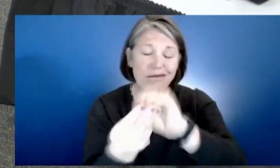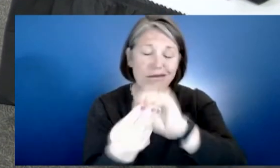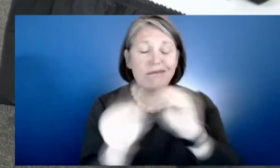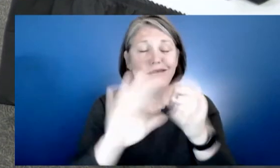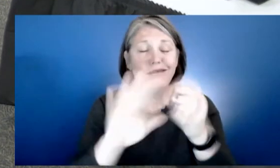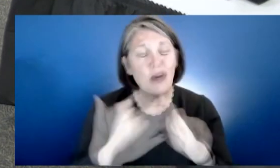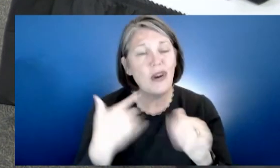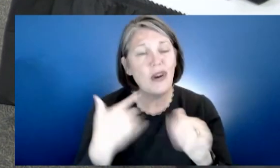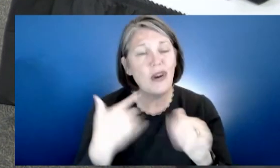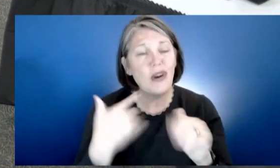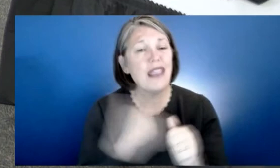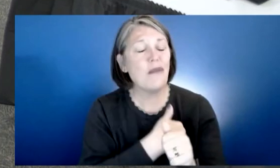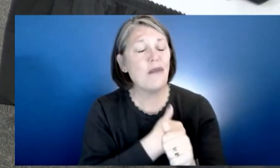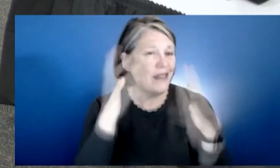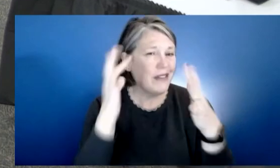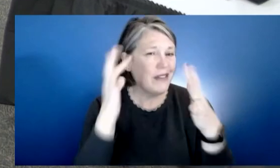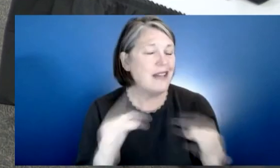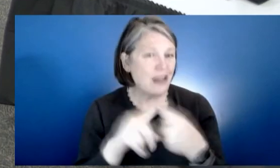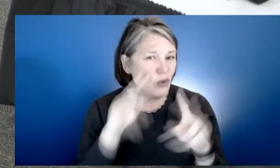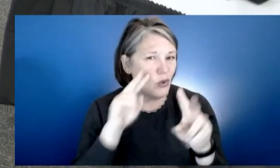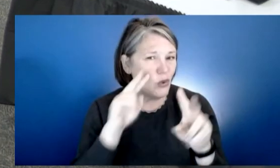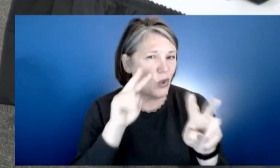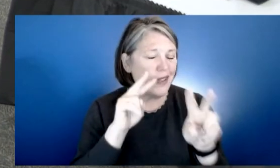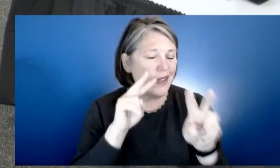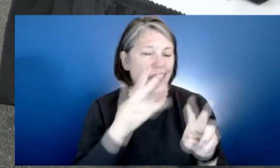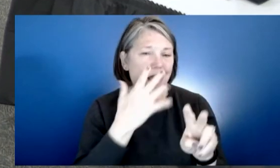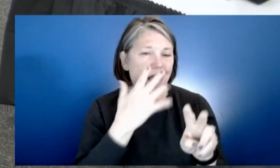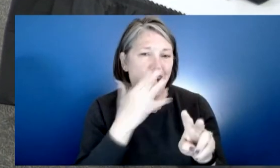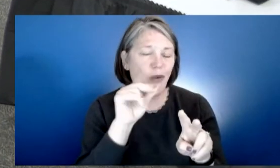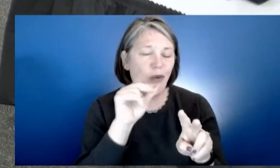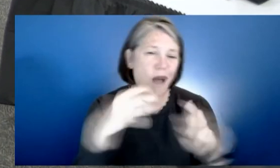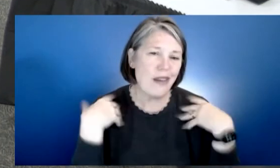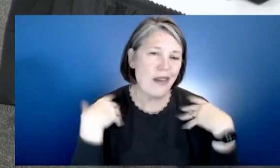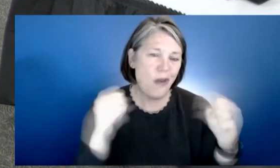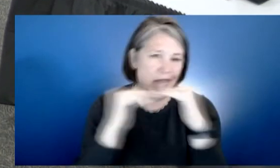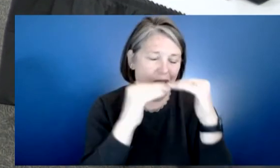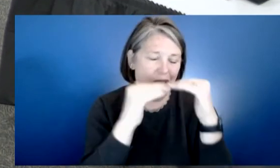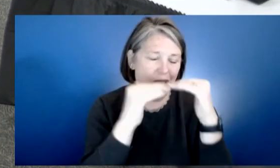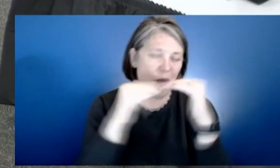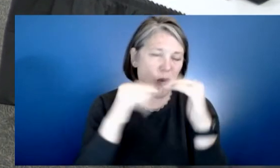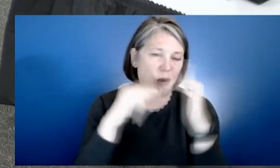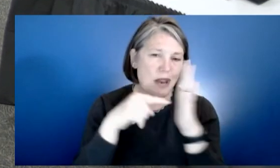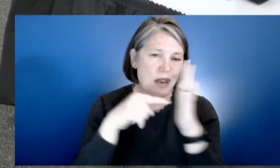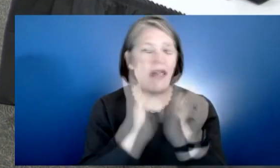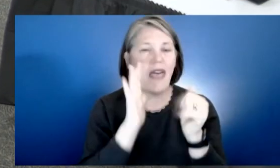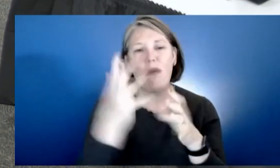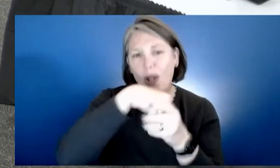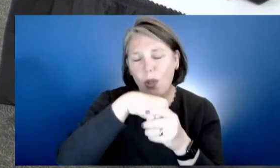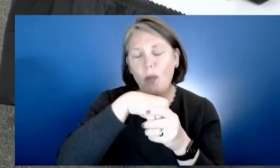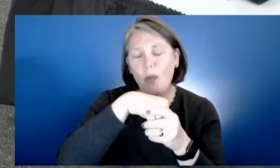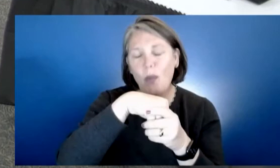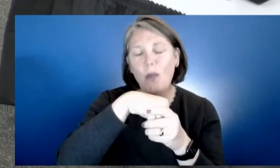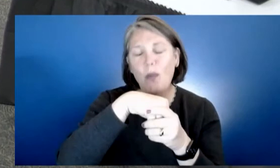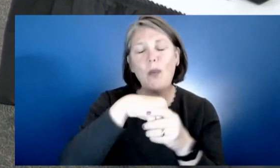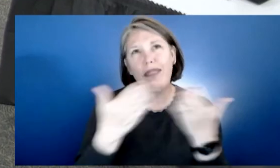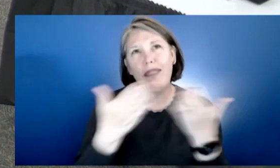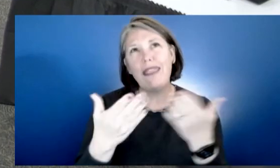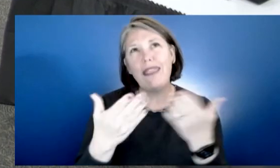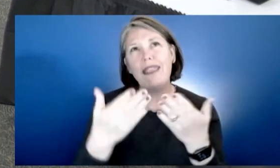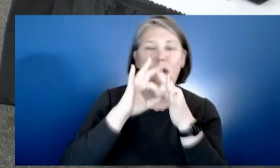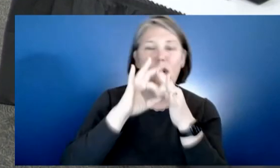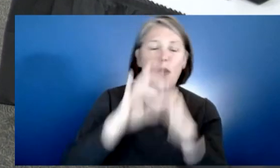it around the Colorado Health Equity Model, that is going to include things